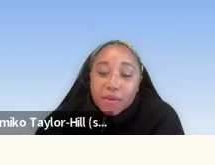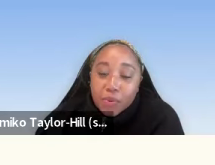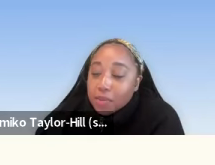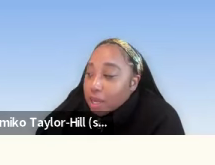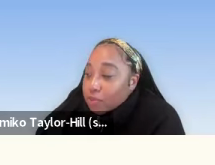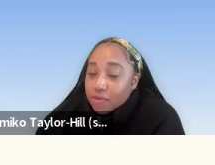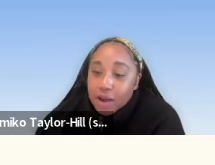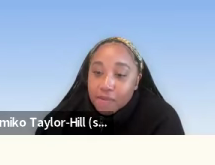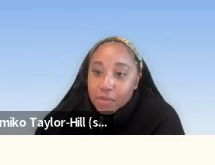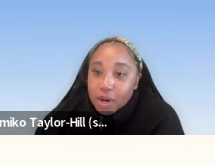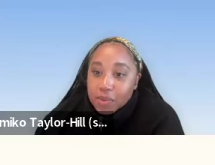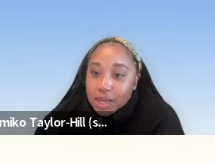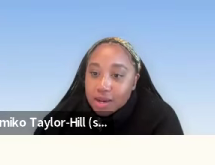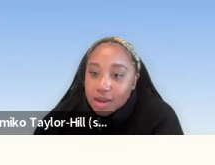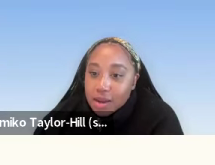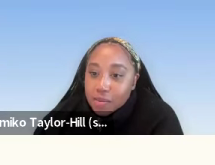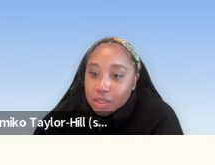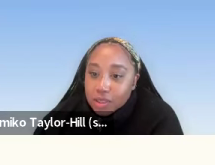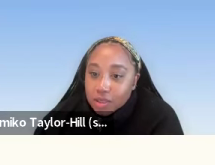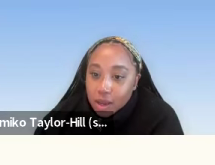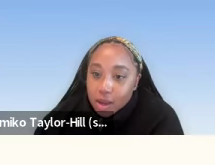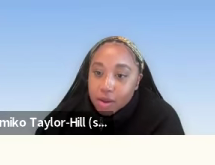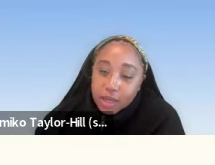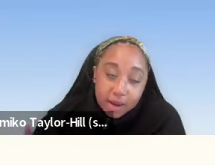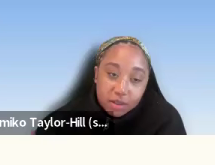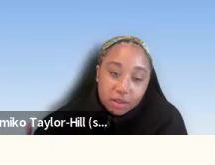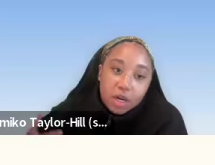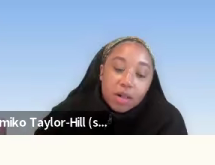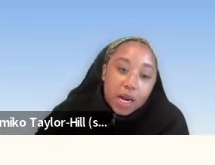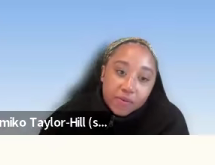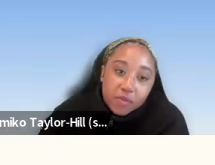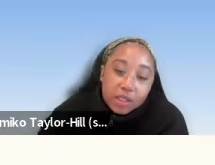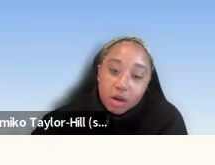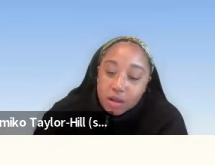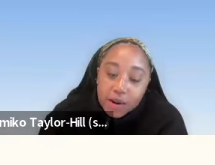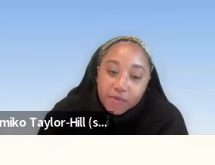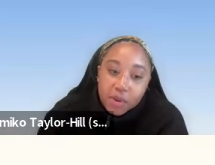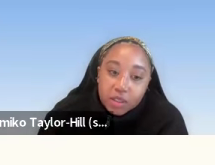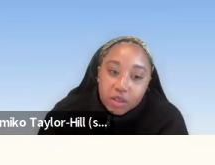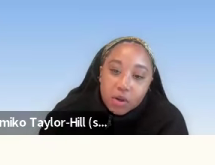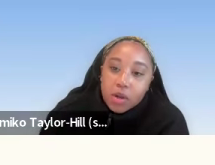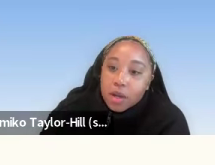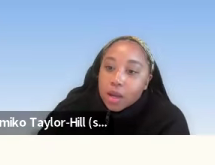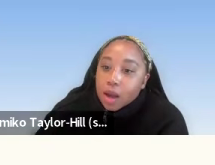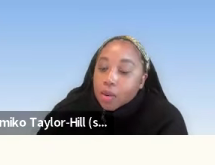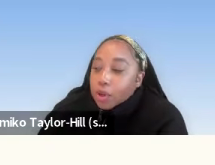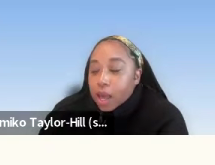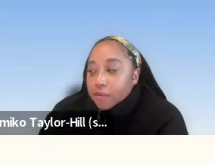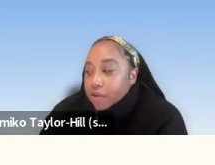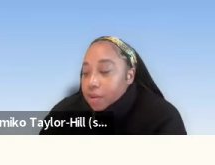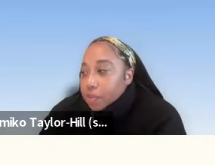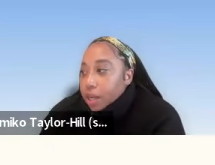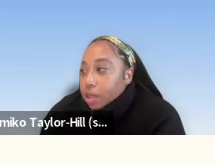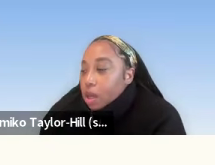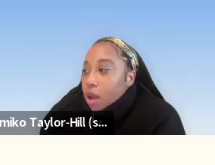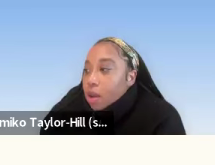And we do have a break plan. We have a 5-minute break planned. We just had shared a lot of information, heard a lot of information. So we